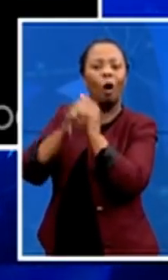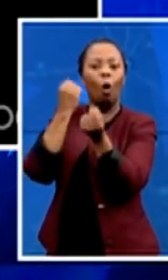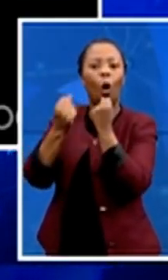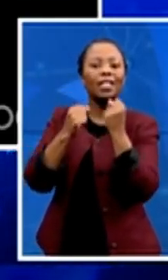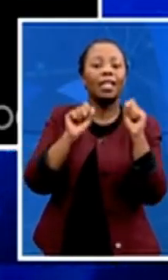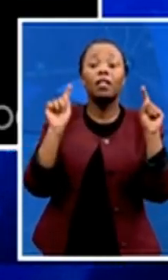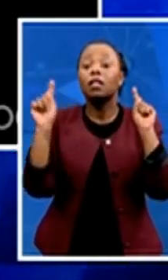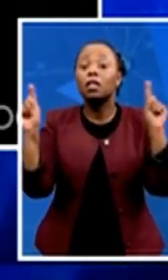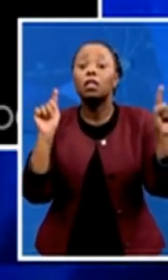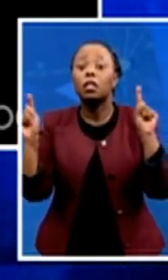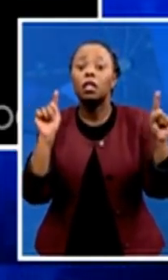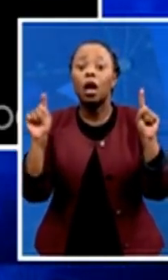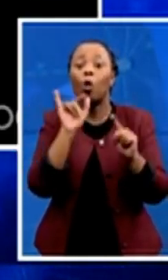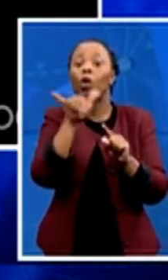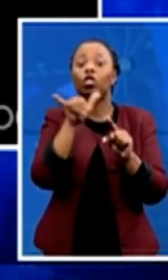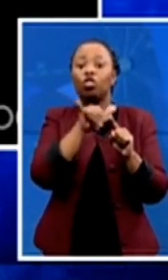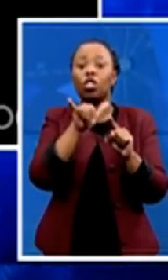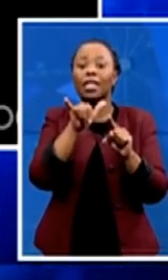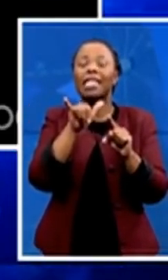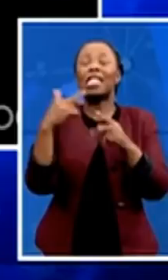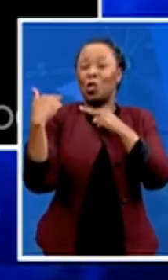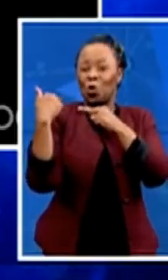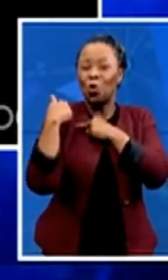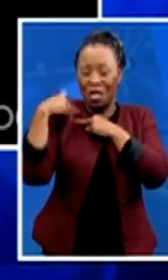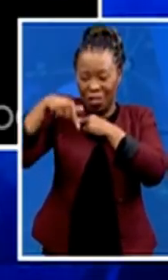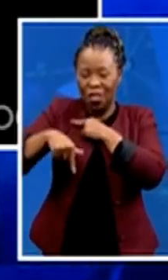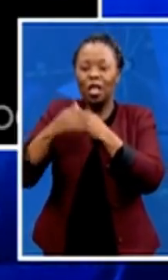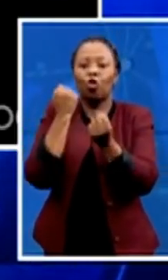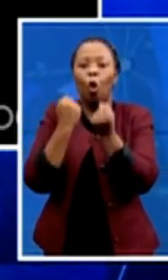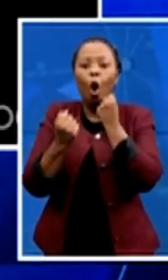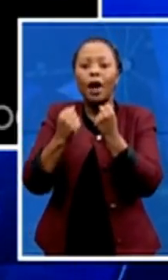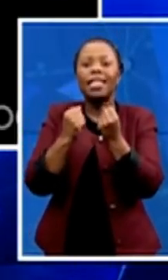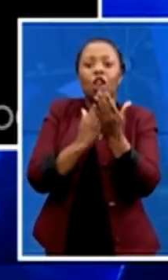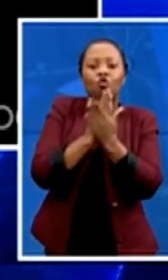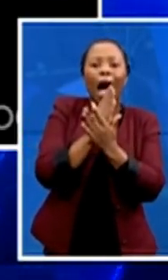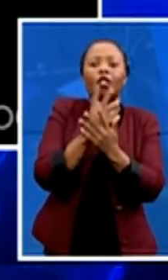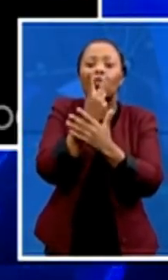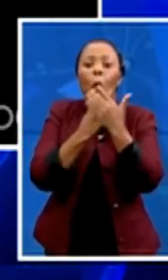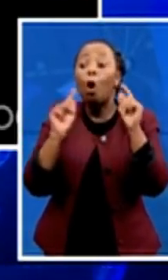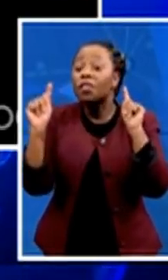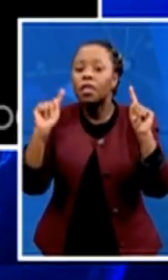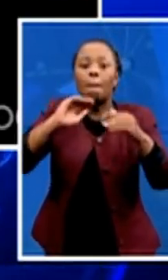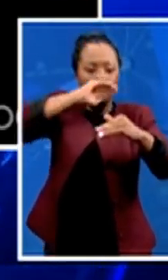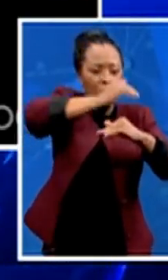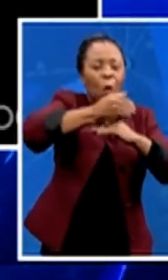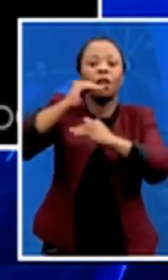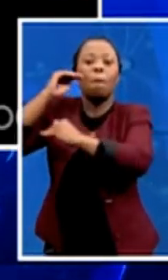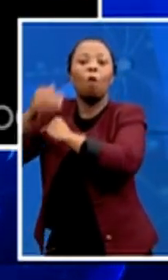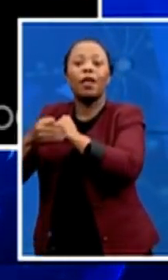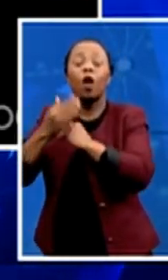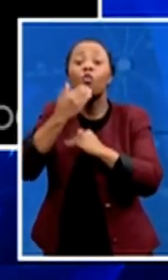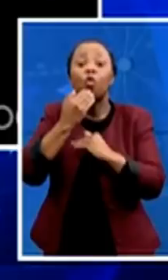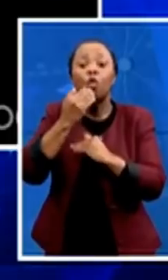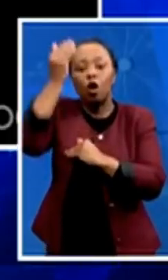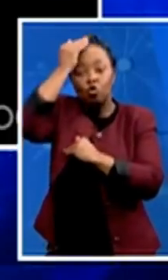duty of this court to protect the rights of those two people, Mr. Zuma, Mr. De Beers, standing in front of you, both of them? If